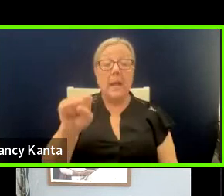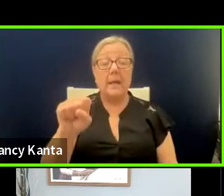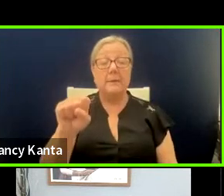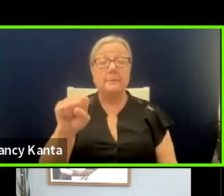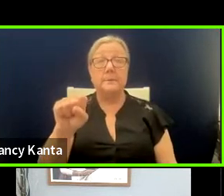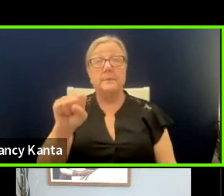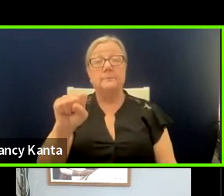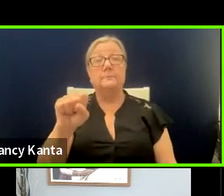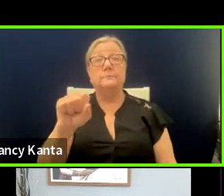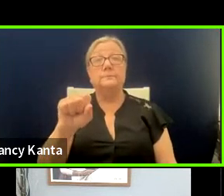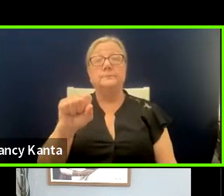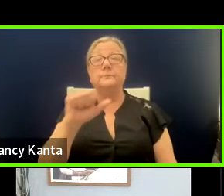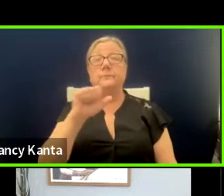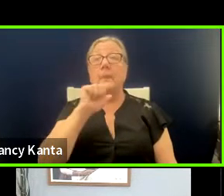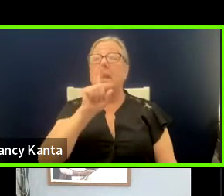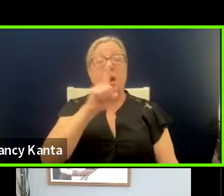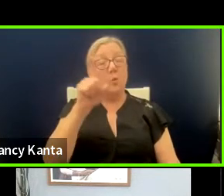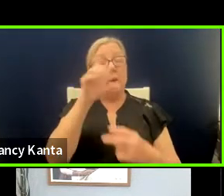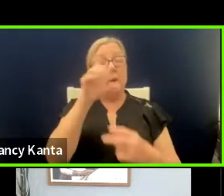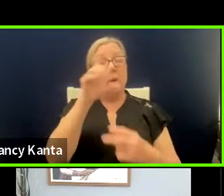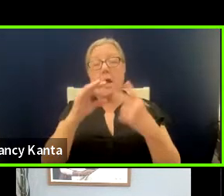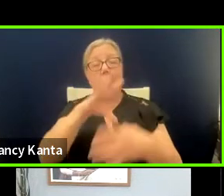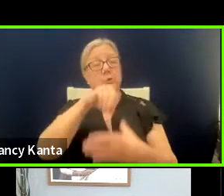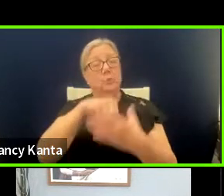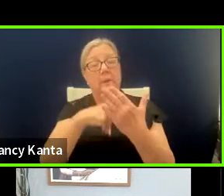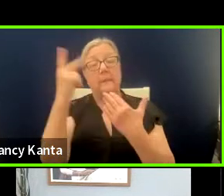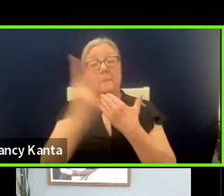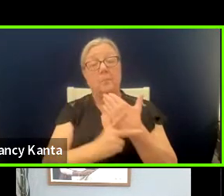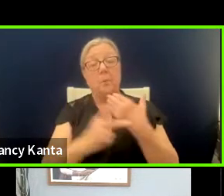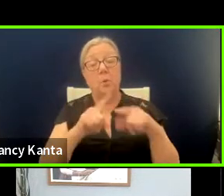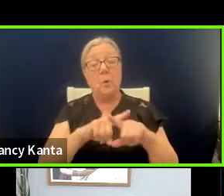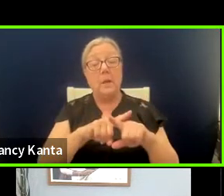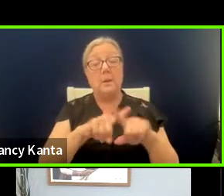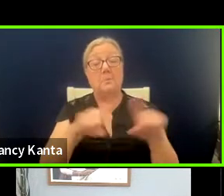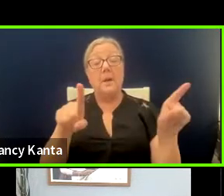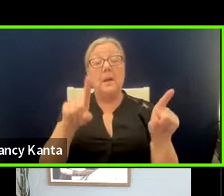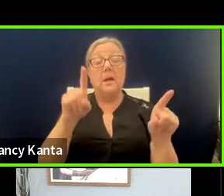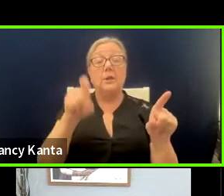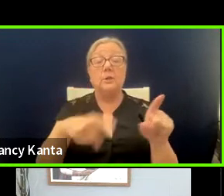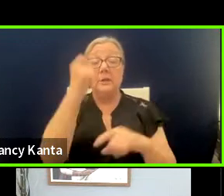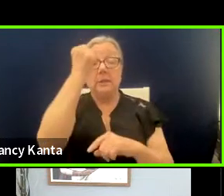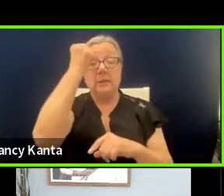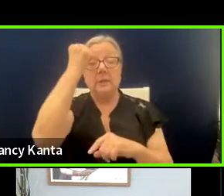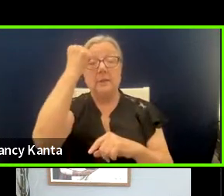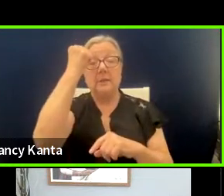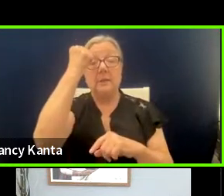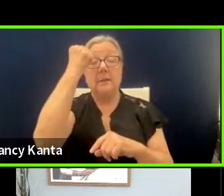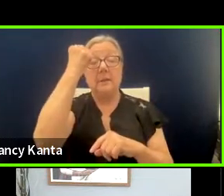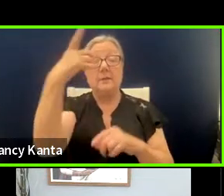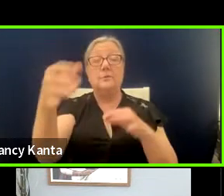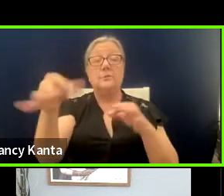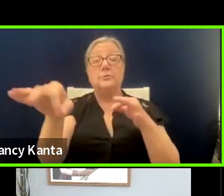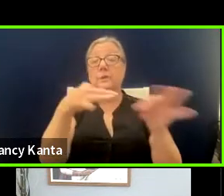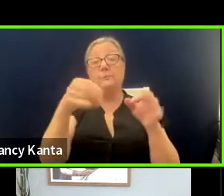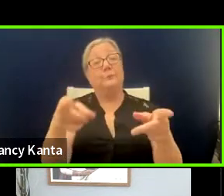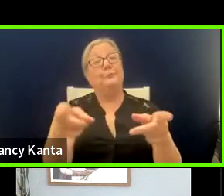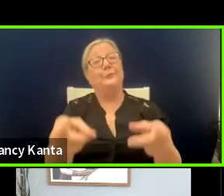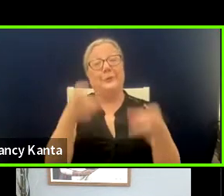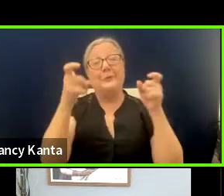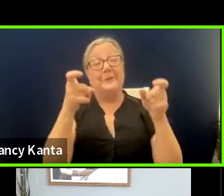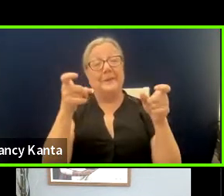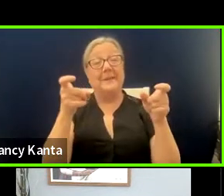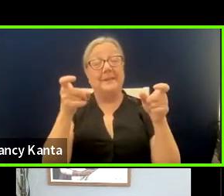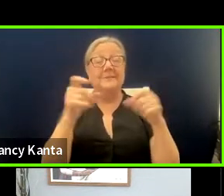it's not really an option in the program, but you need to understand that it's hard to walk through that quickly. But